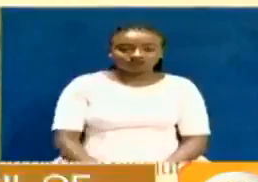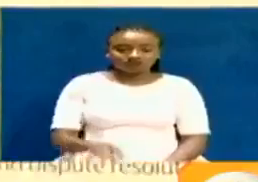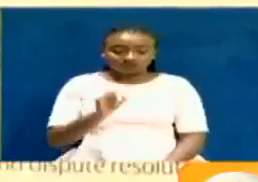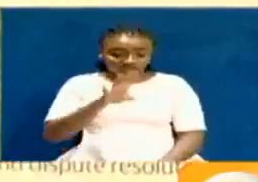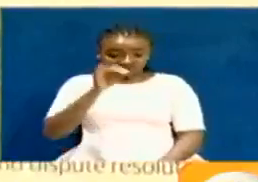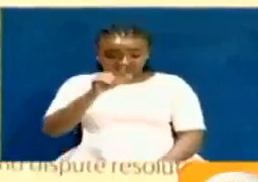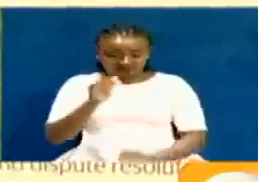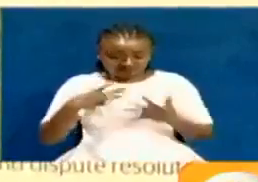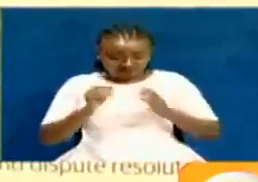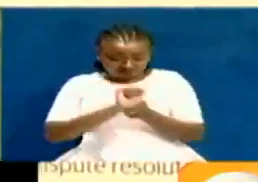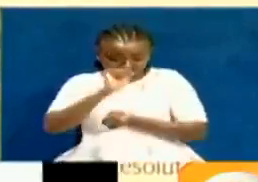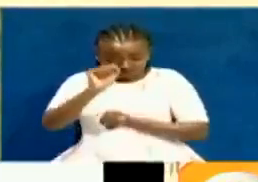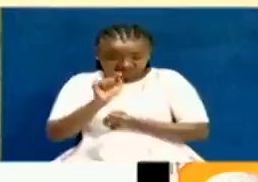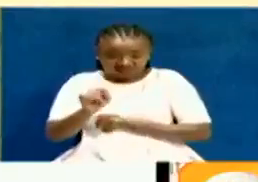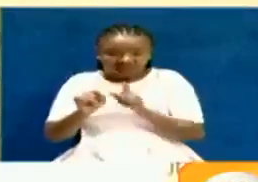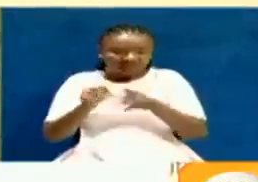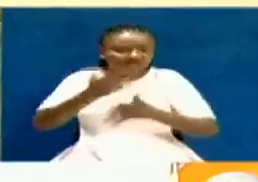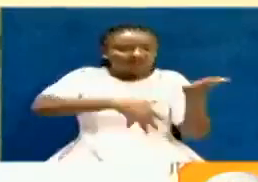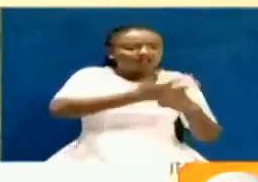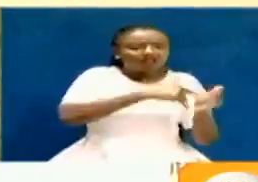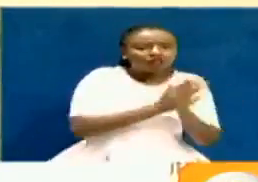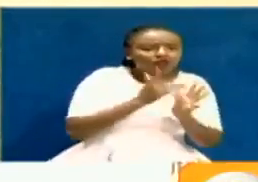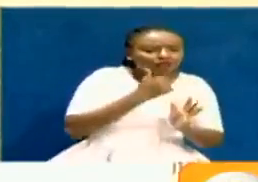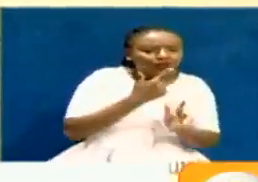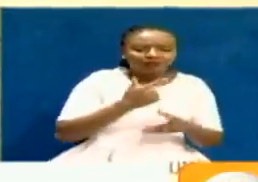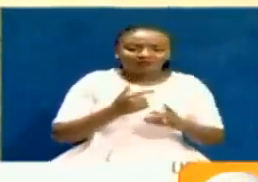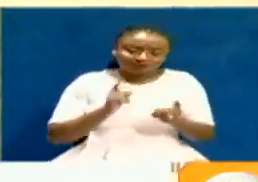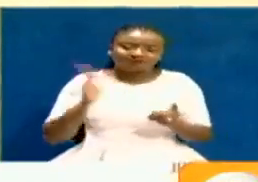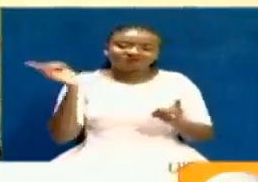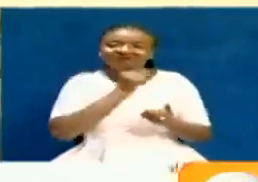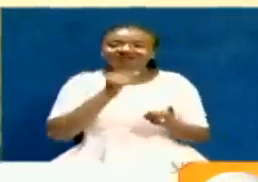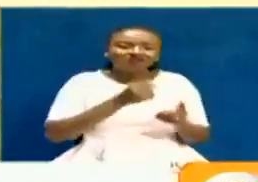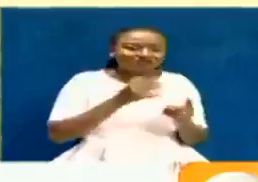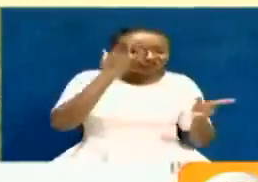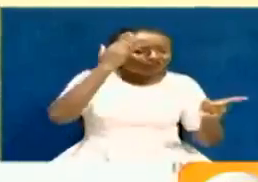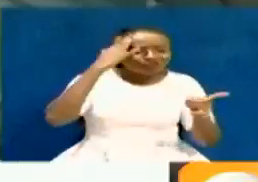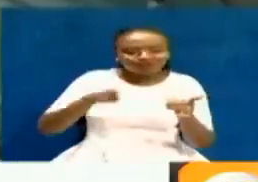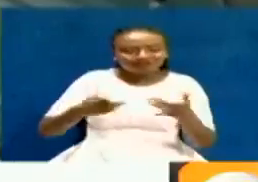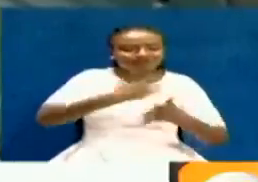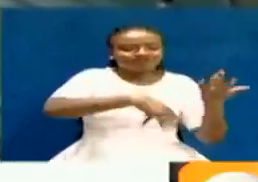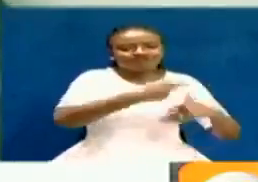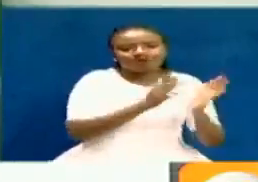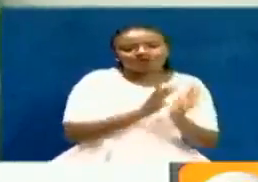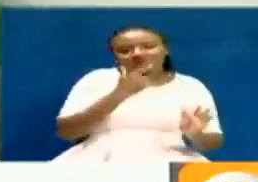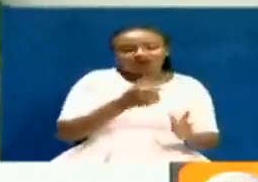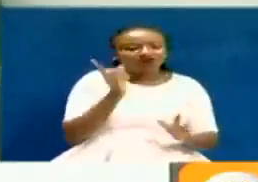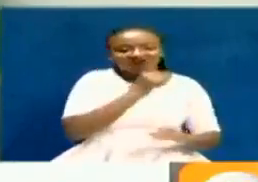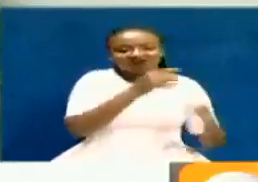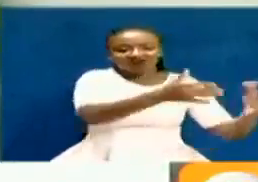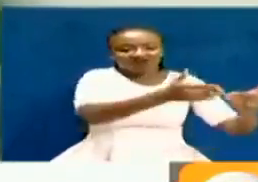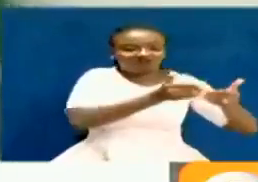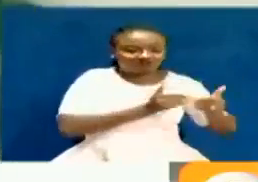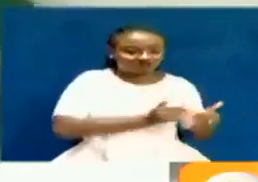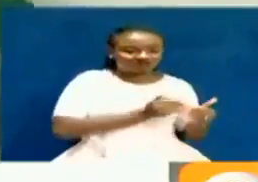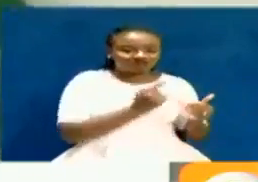possible people with those variants is almost complete, and they are a bit confined. Kenya is